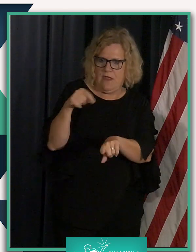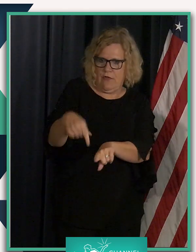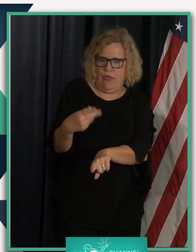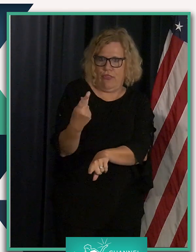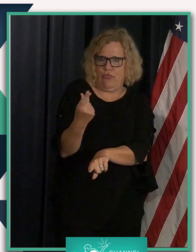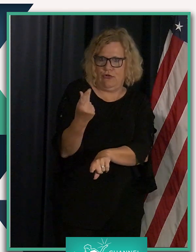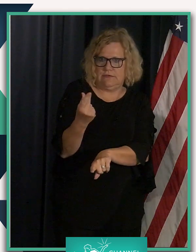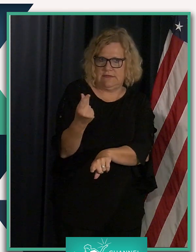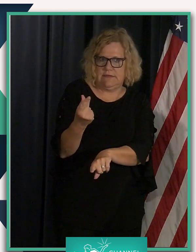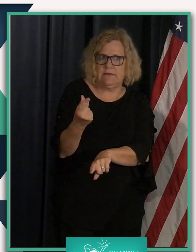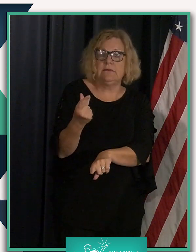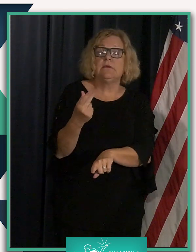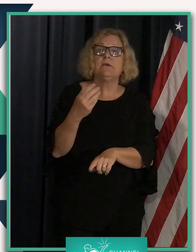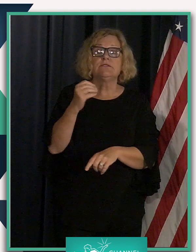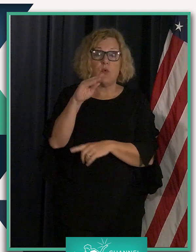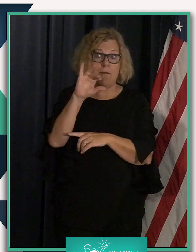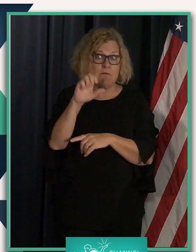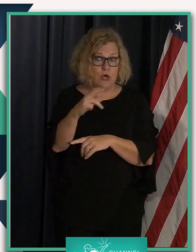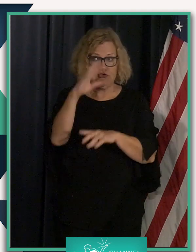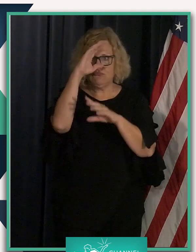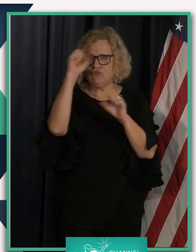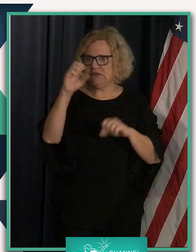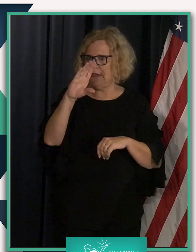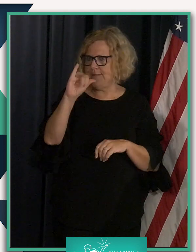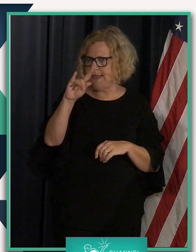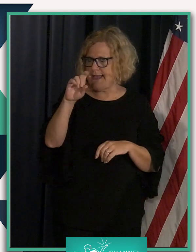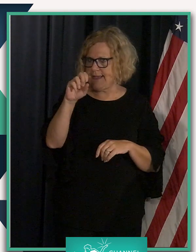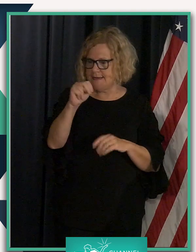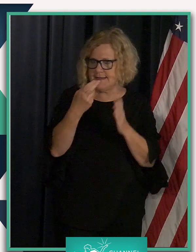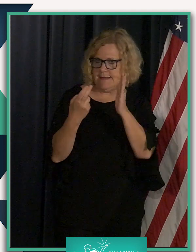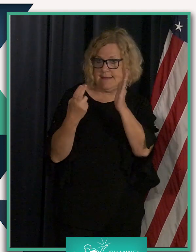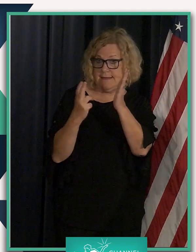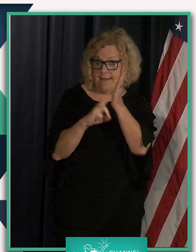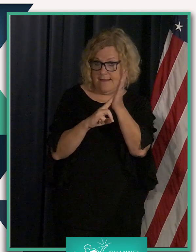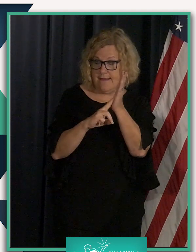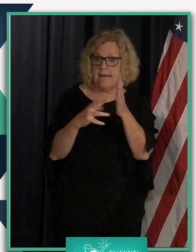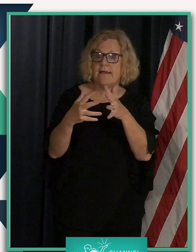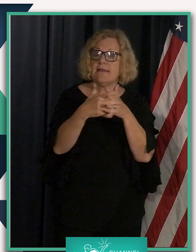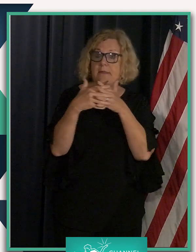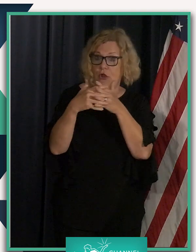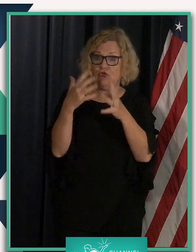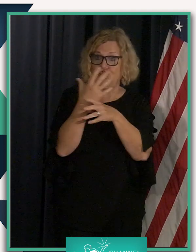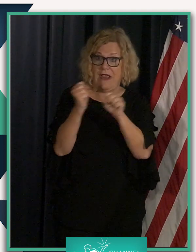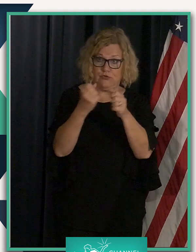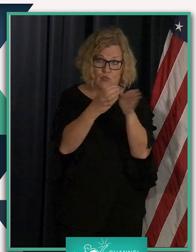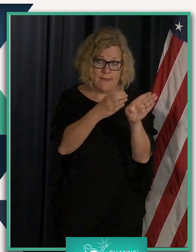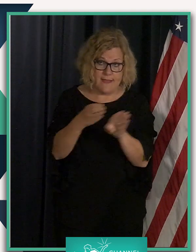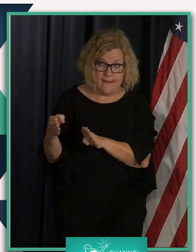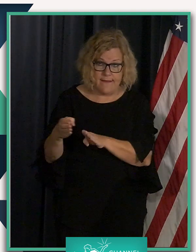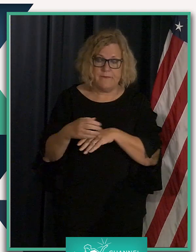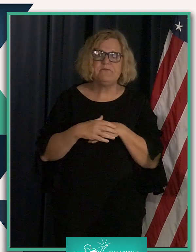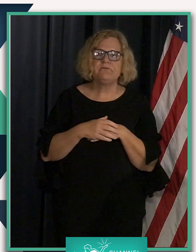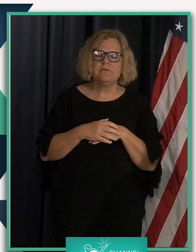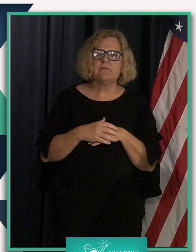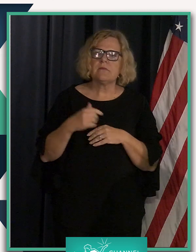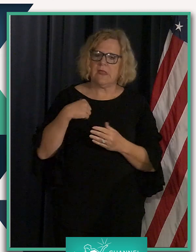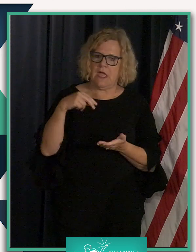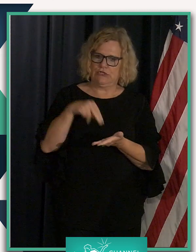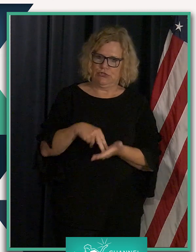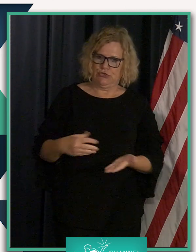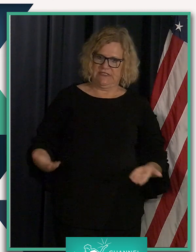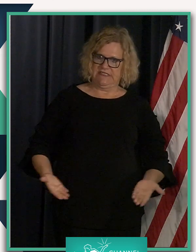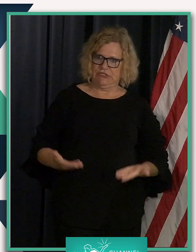And so in March, President Biden signed the American Rescue Plan. And I stood